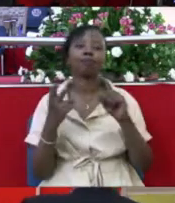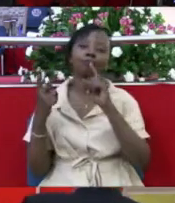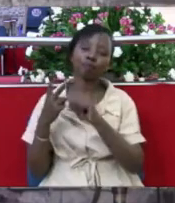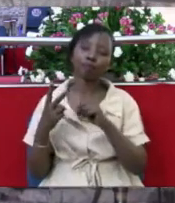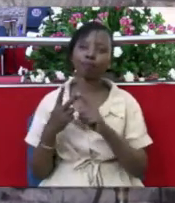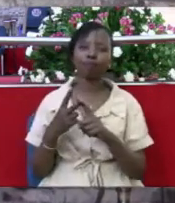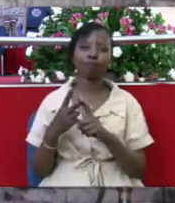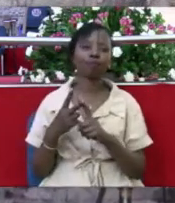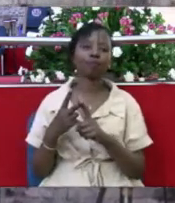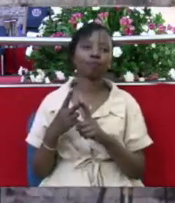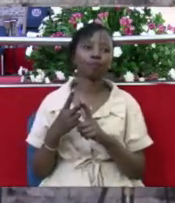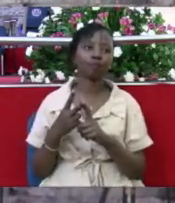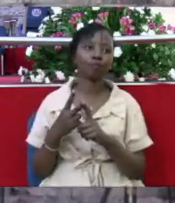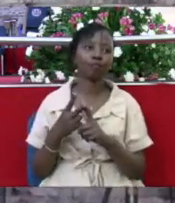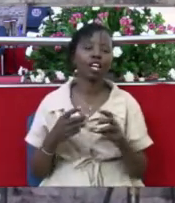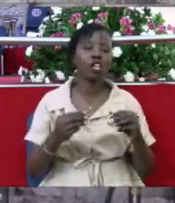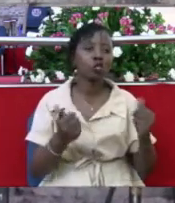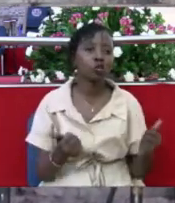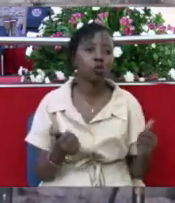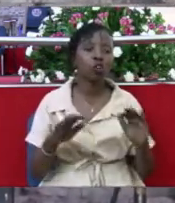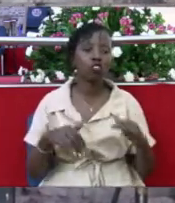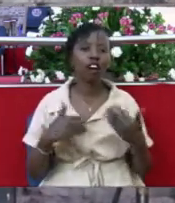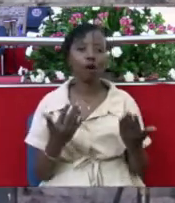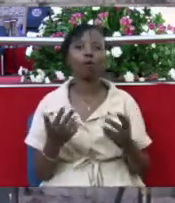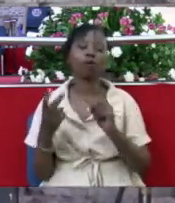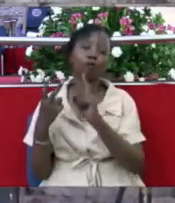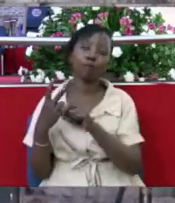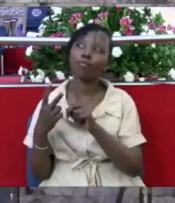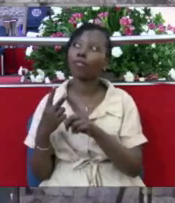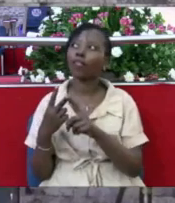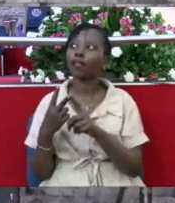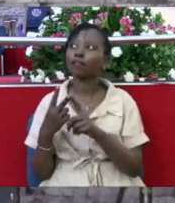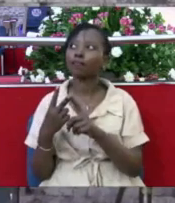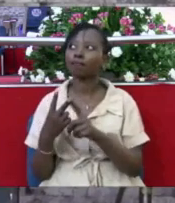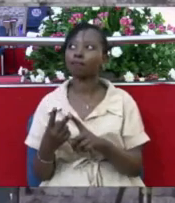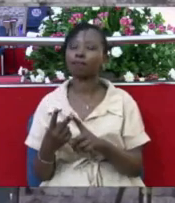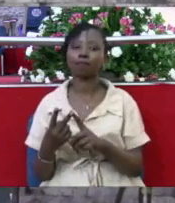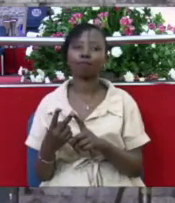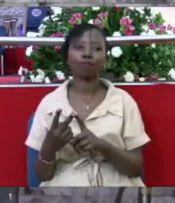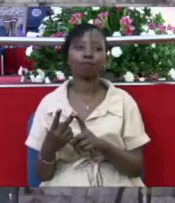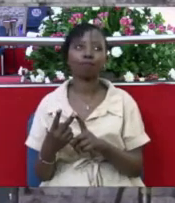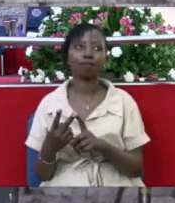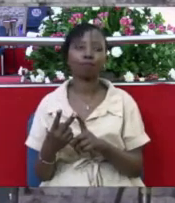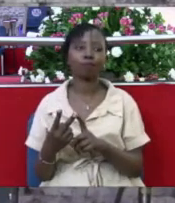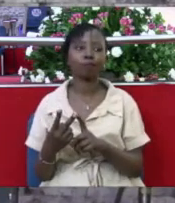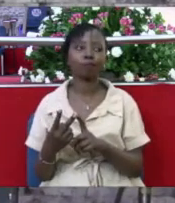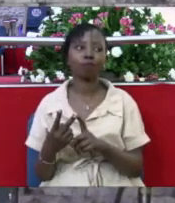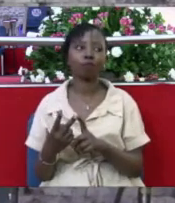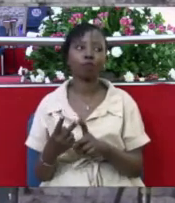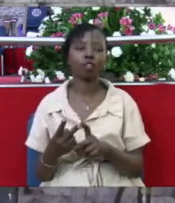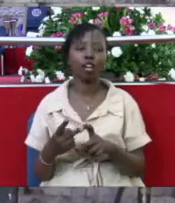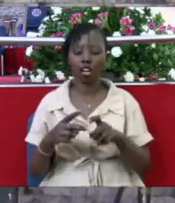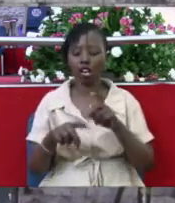pili. Part of the solution. Ya pili ikiwa suluhisho. We need to be intentional with our environment.